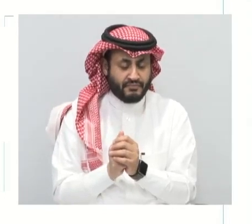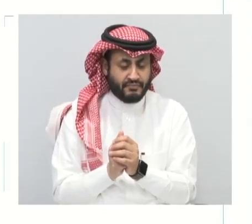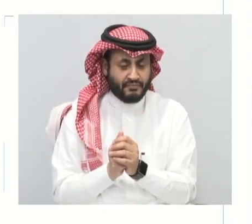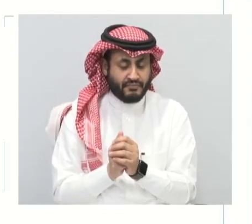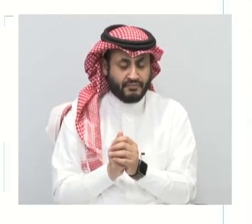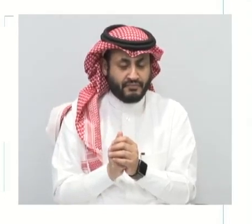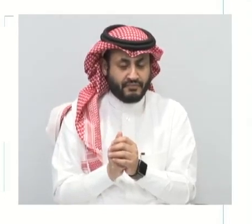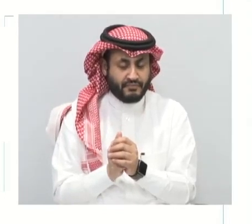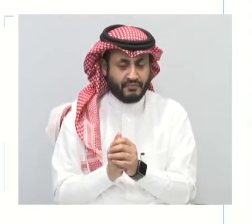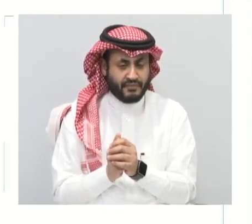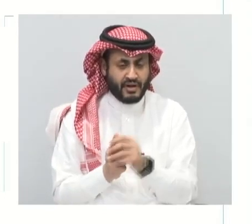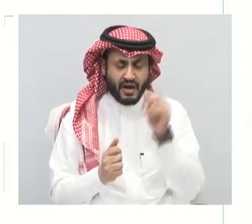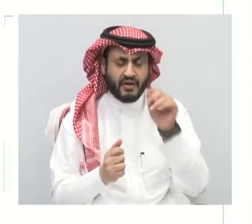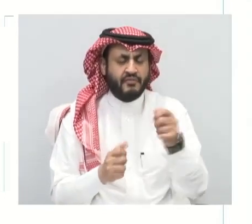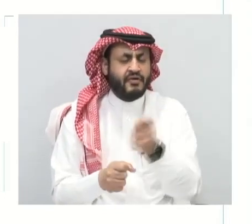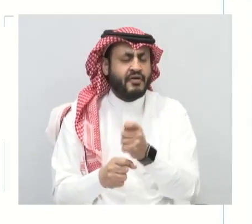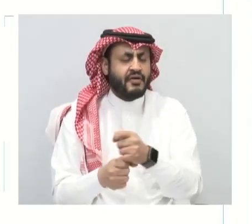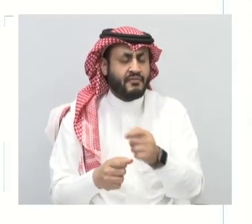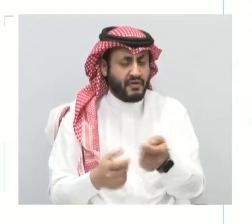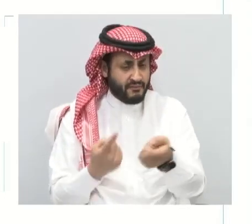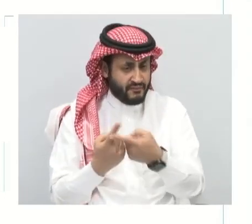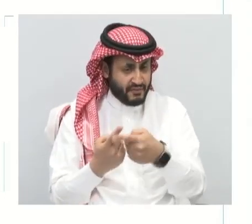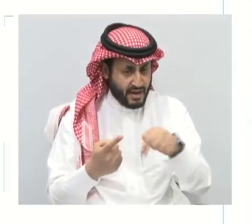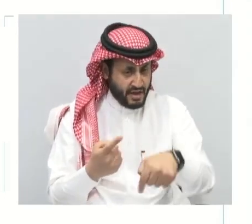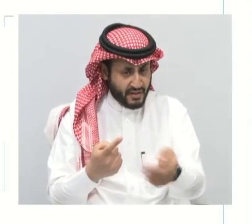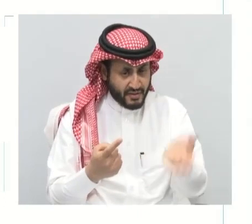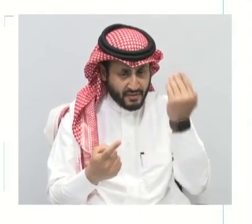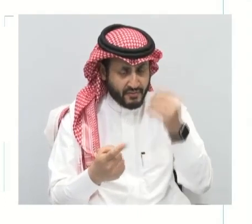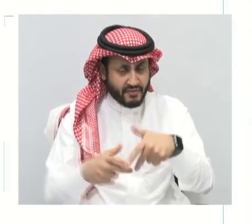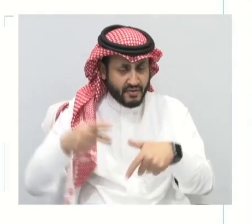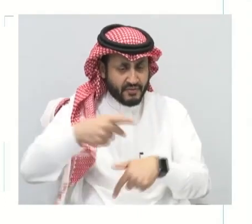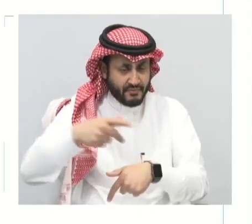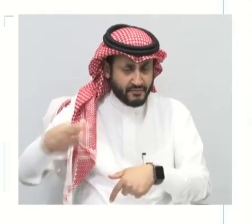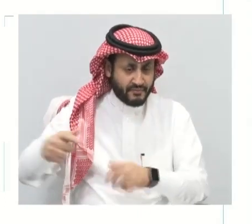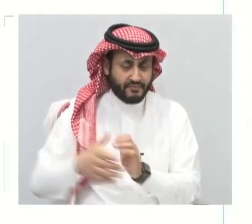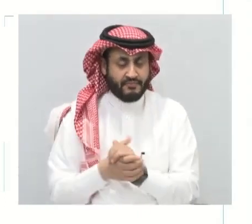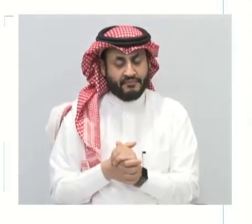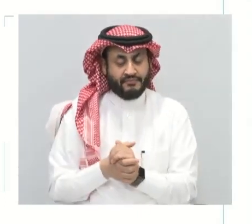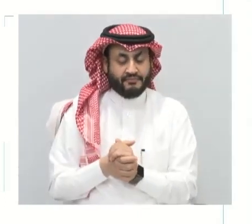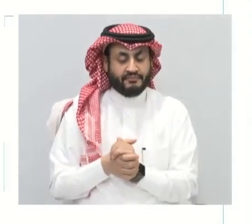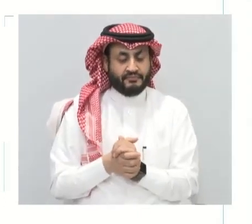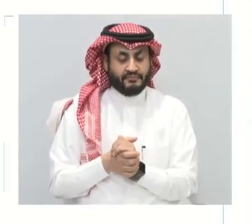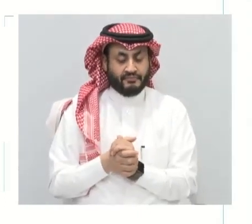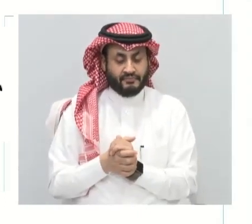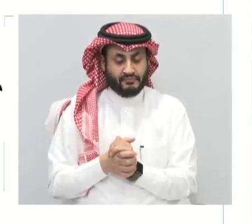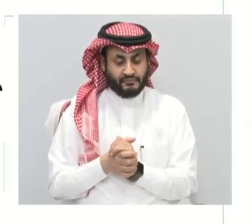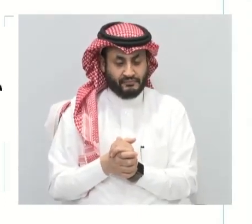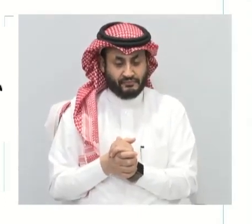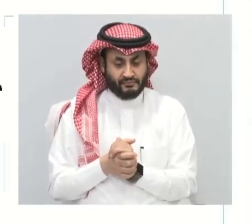54 verbs. You need to know what the past of the form of the verb and what the past participle of the verb